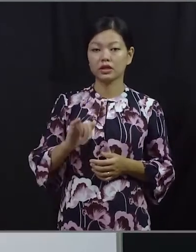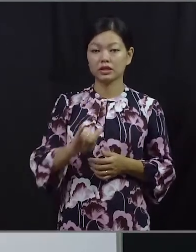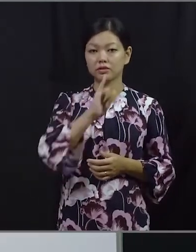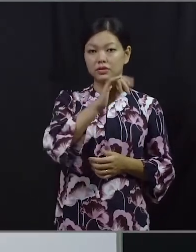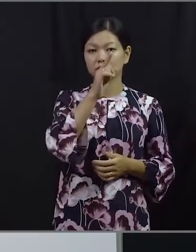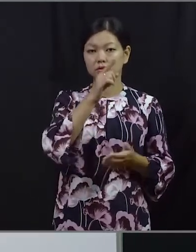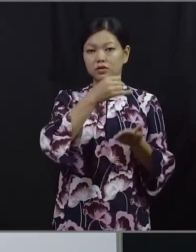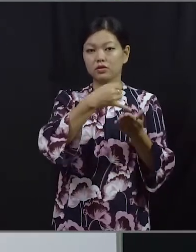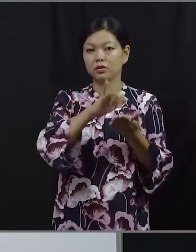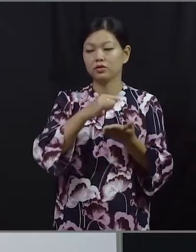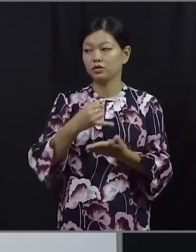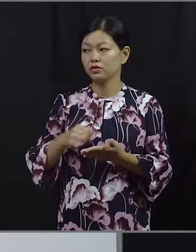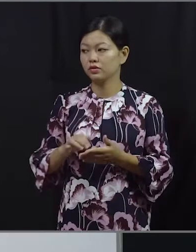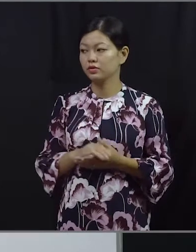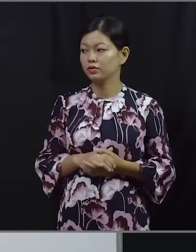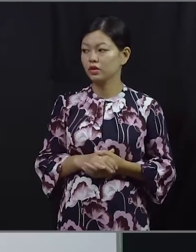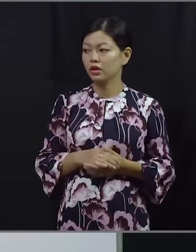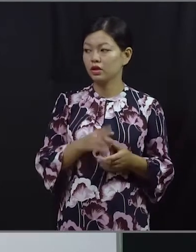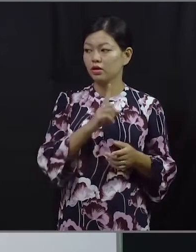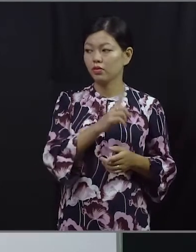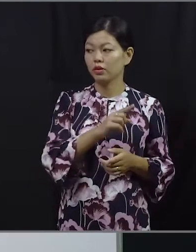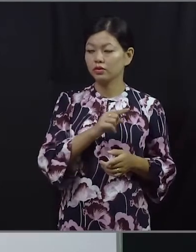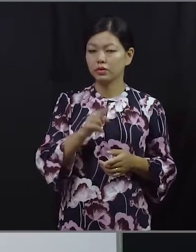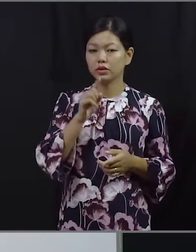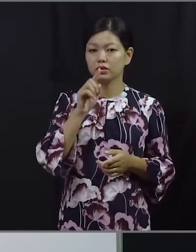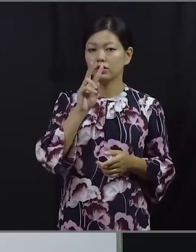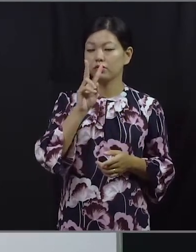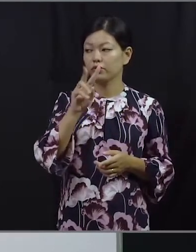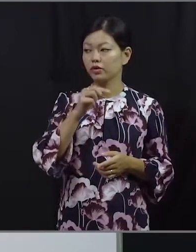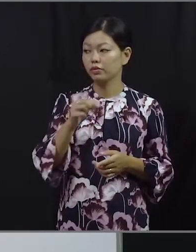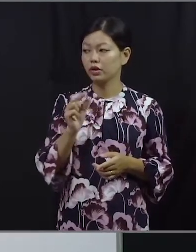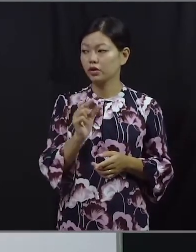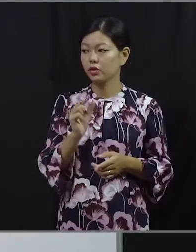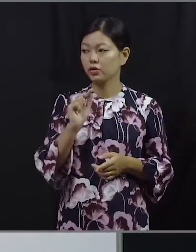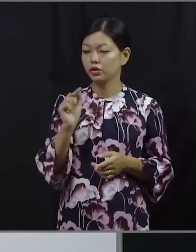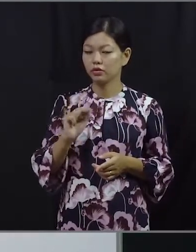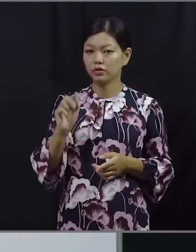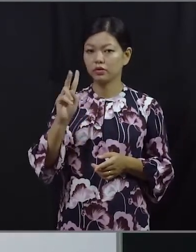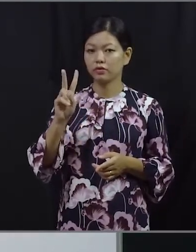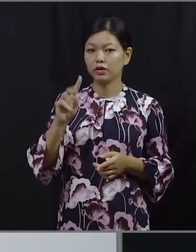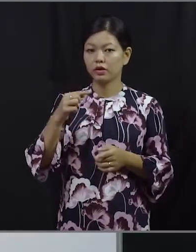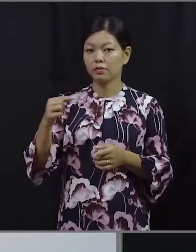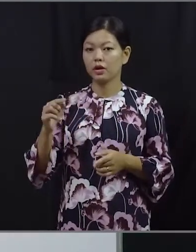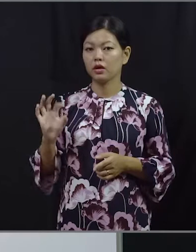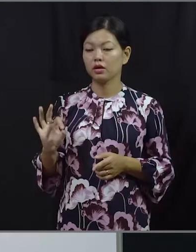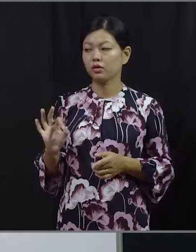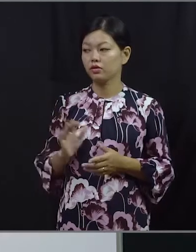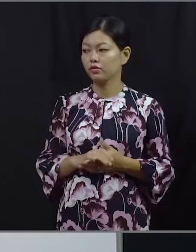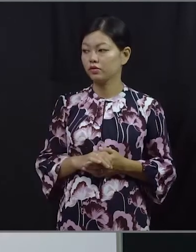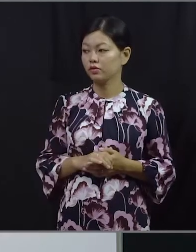here 1 minus V by U equal to V by F. Okay, now I'll